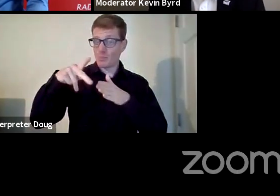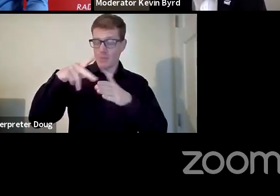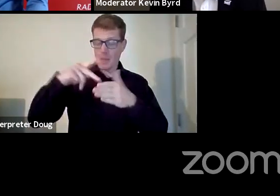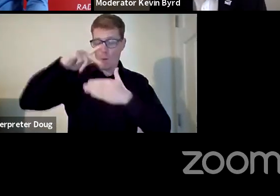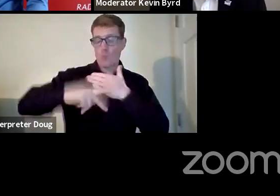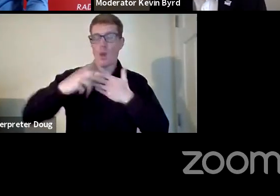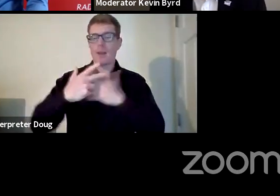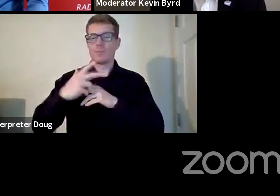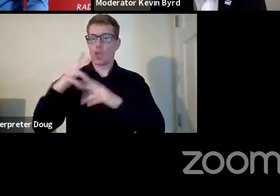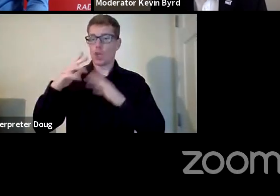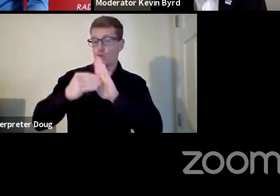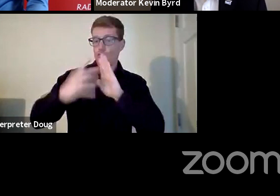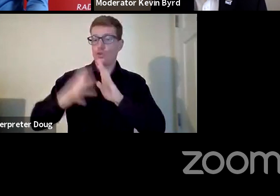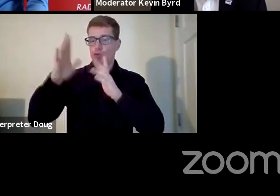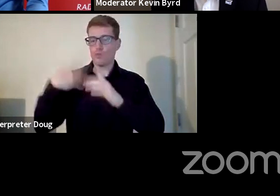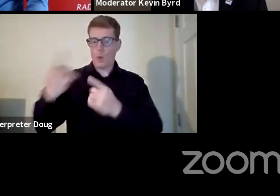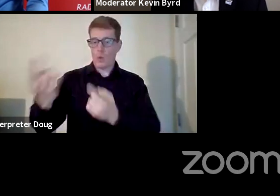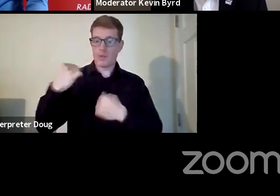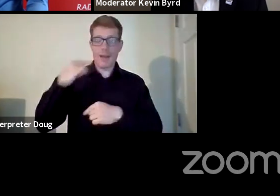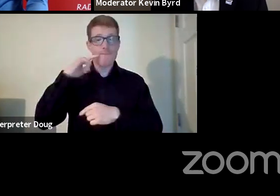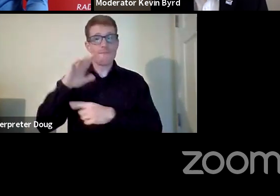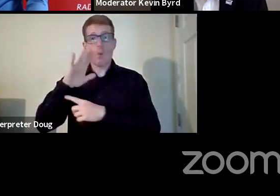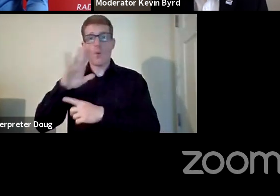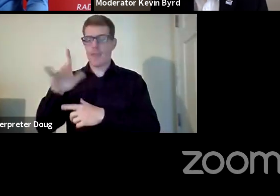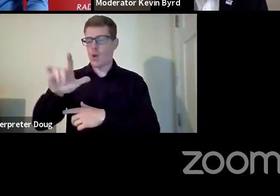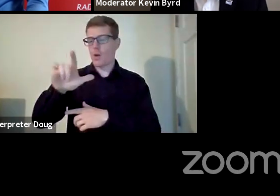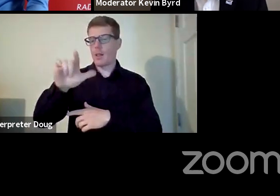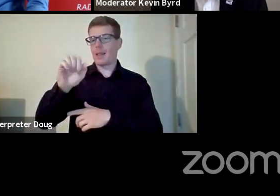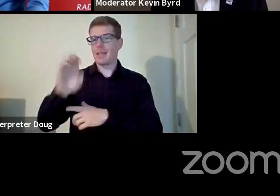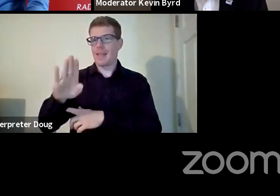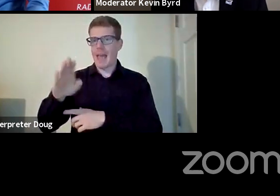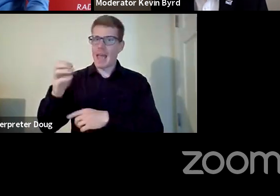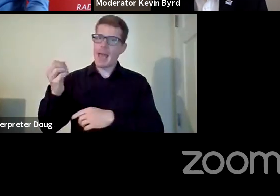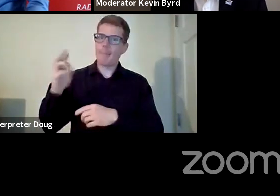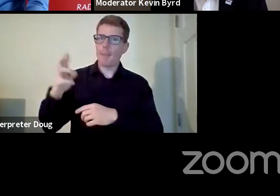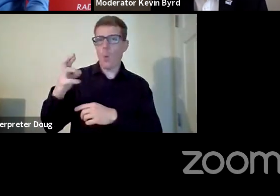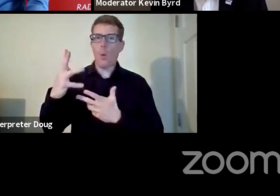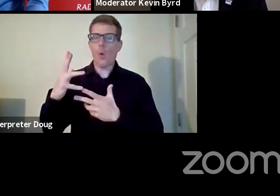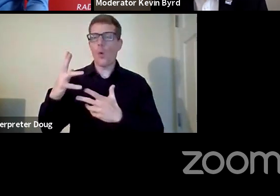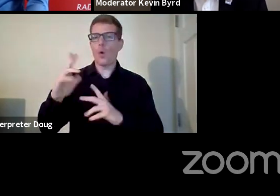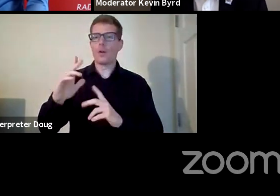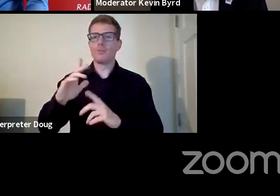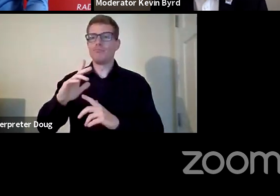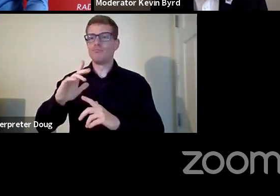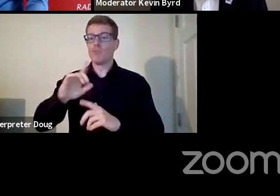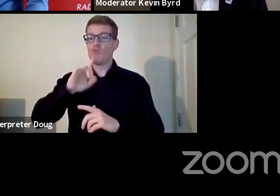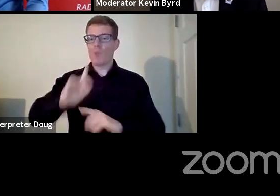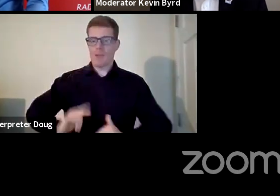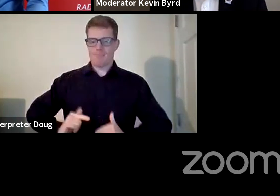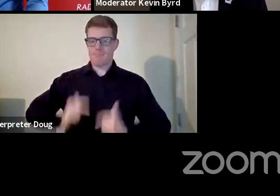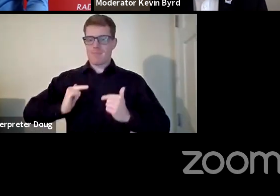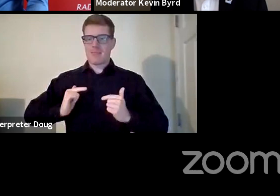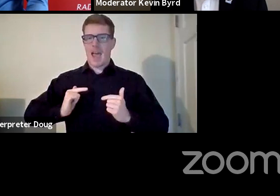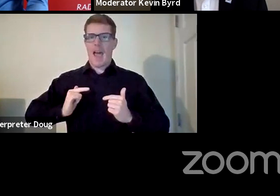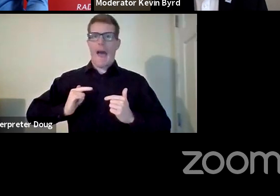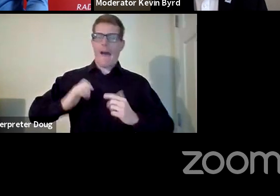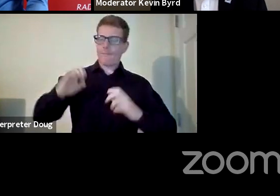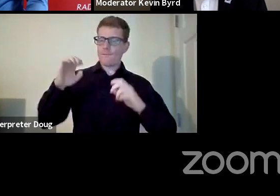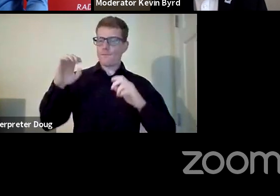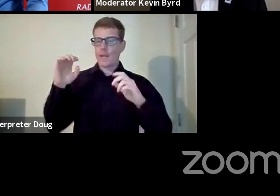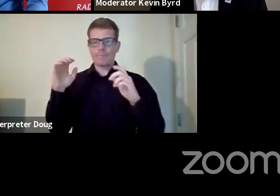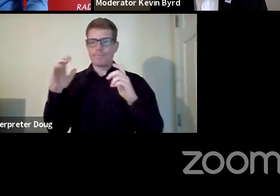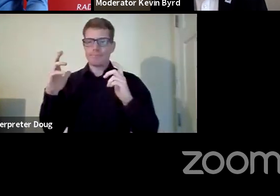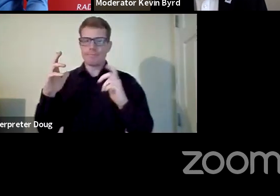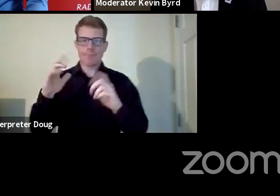their clinical portions of those programs. Of course, we're going to be following appropriate guidelines for social distancing